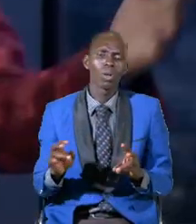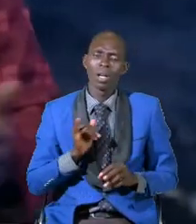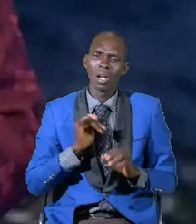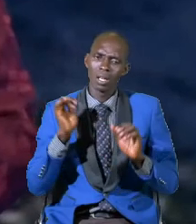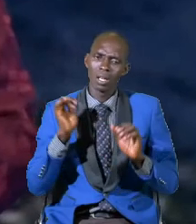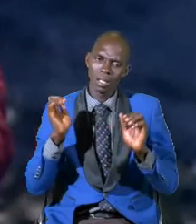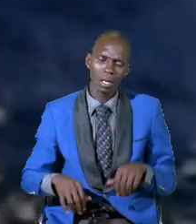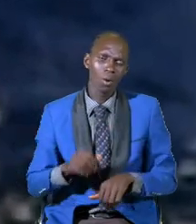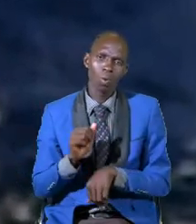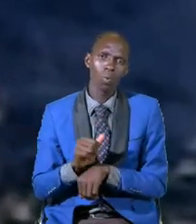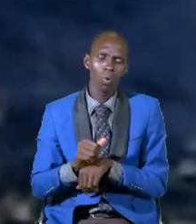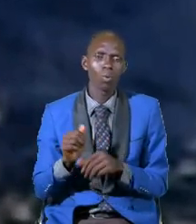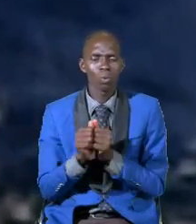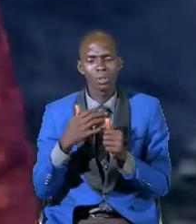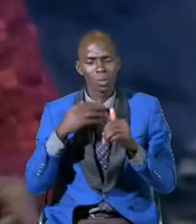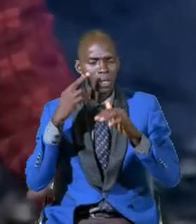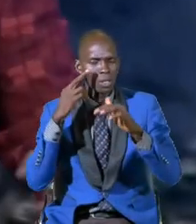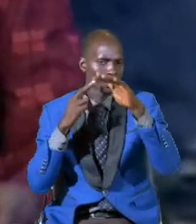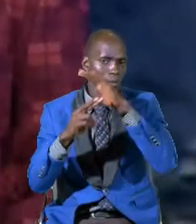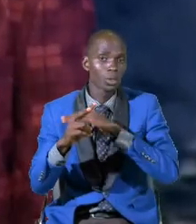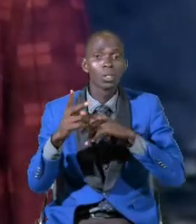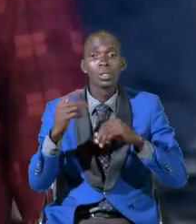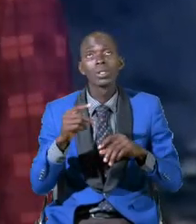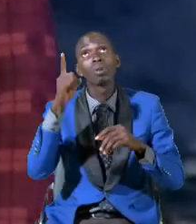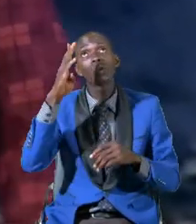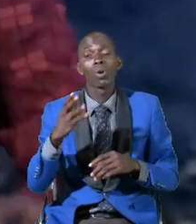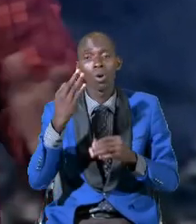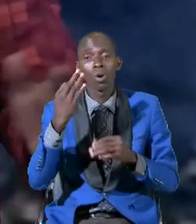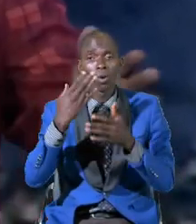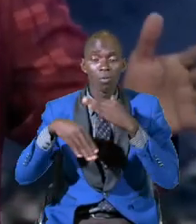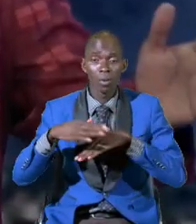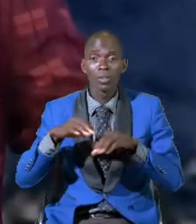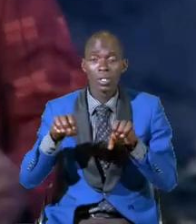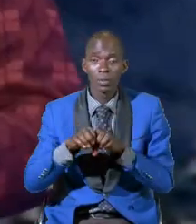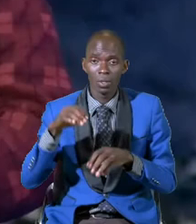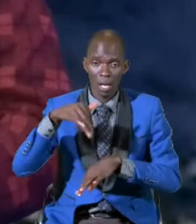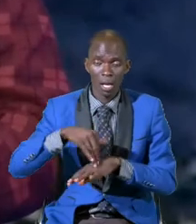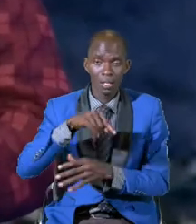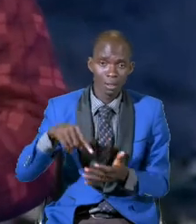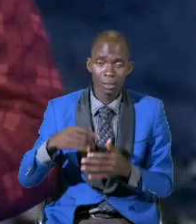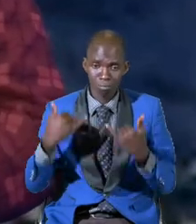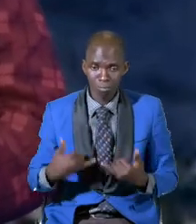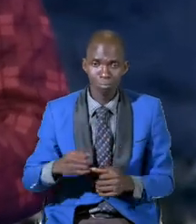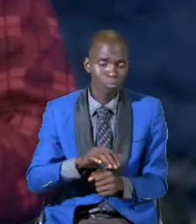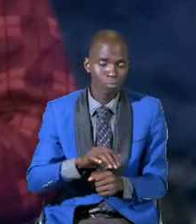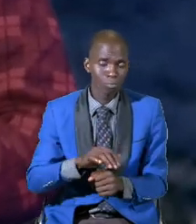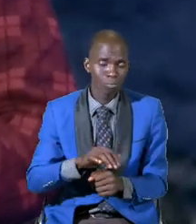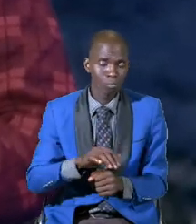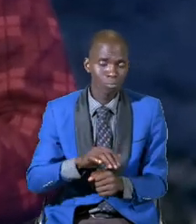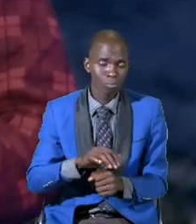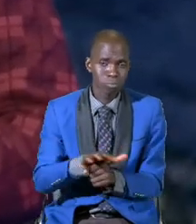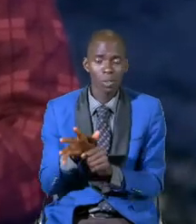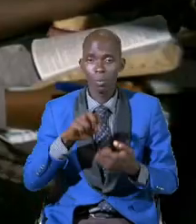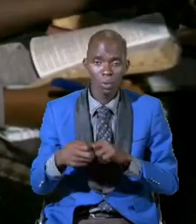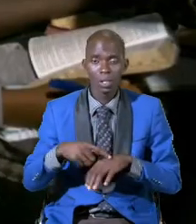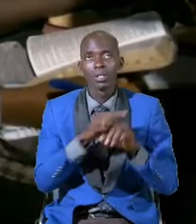how will that be? The God of heaven, even this during this present pandemics, the Lord